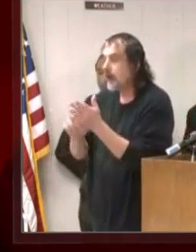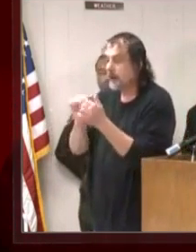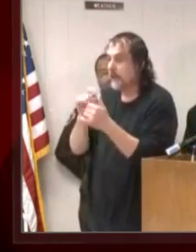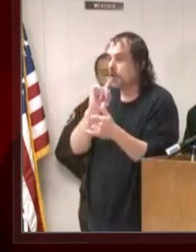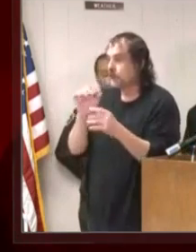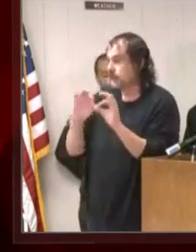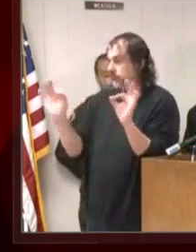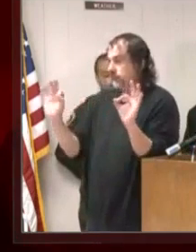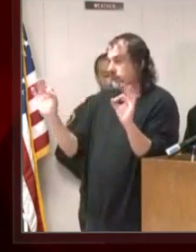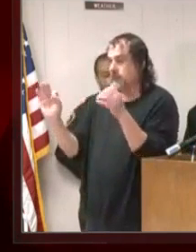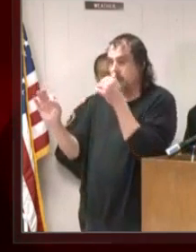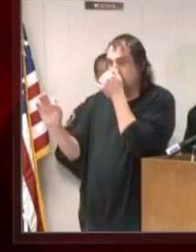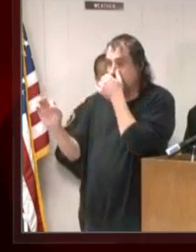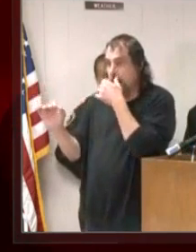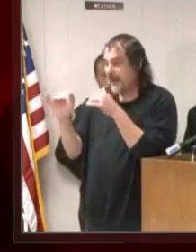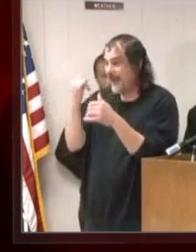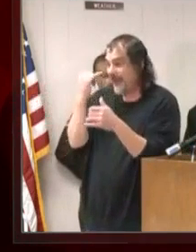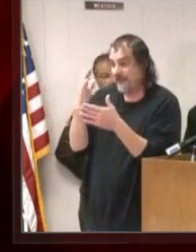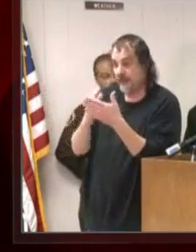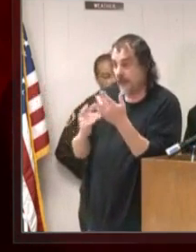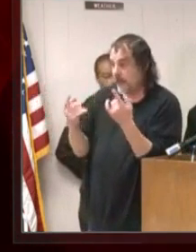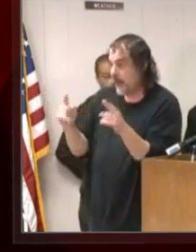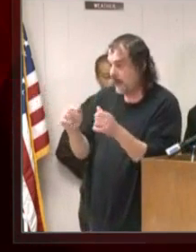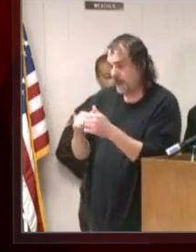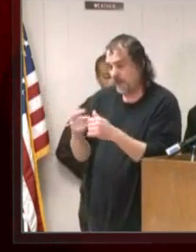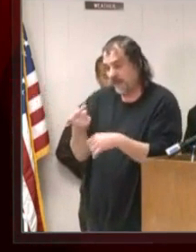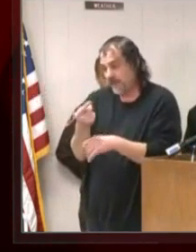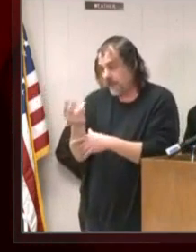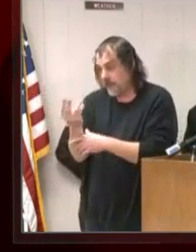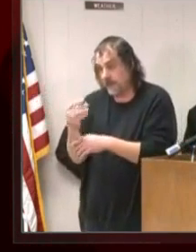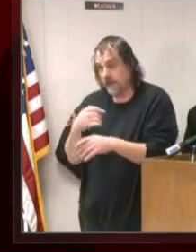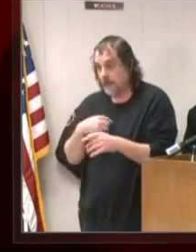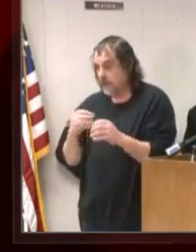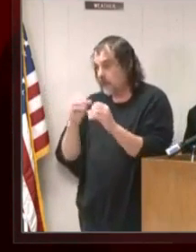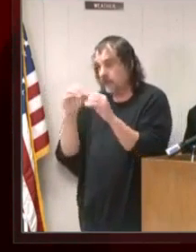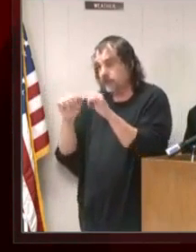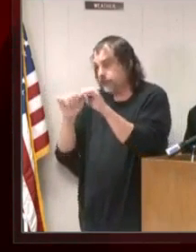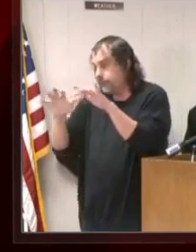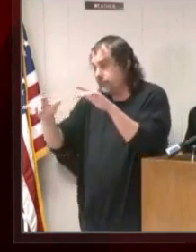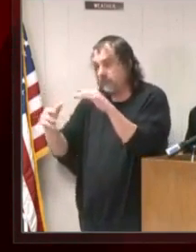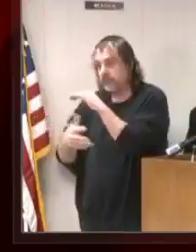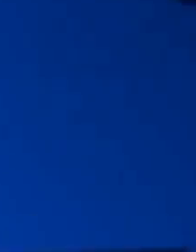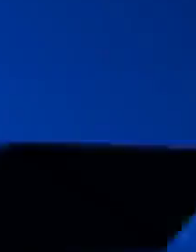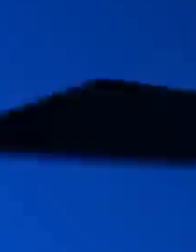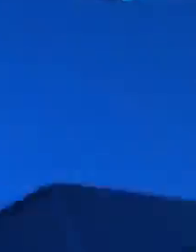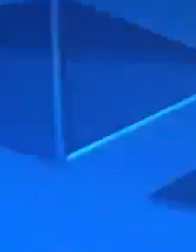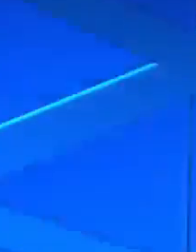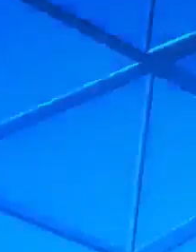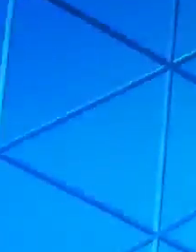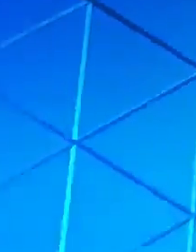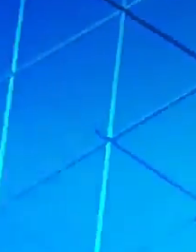And so any circumstances that may have happened would be isolated. There certainly is no widespread issue of that.